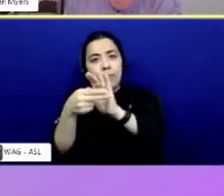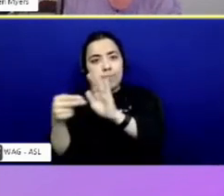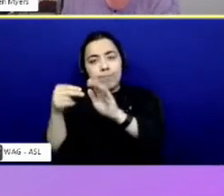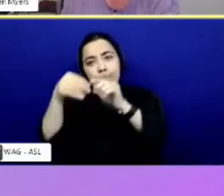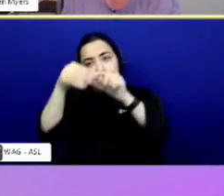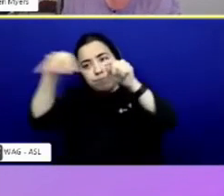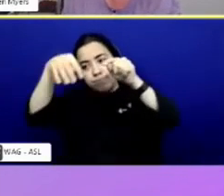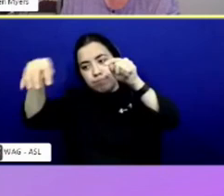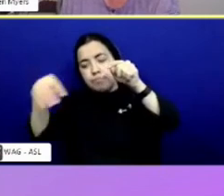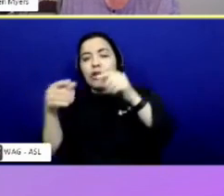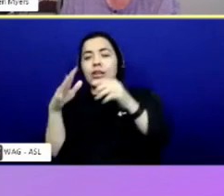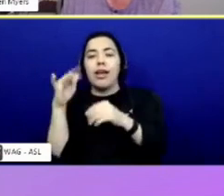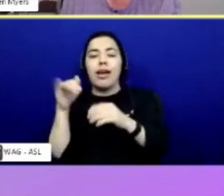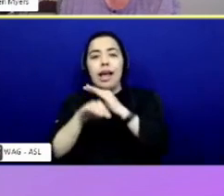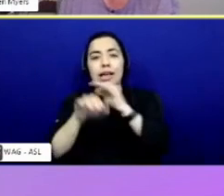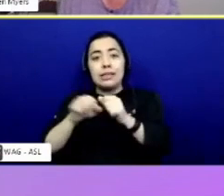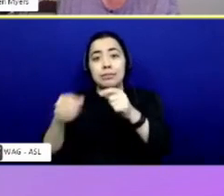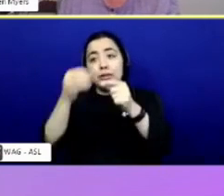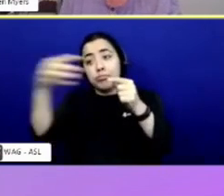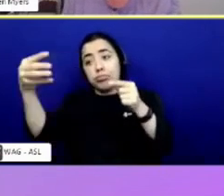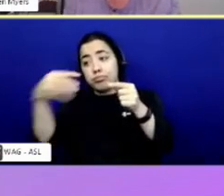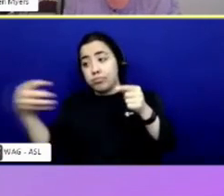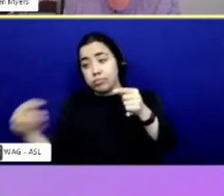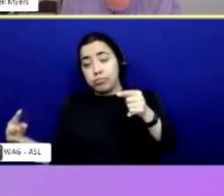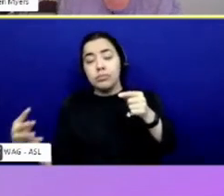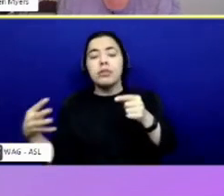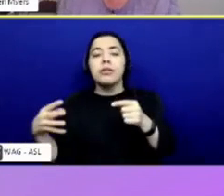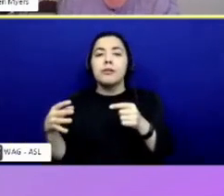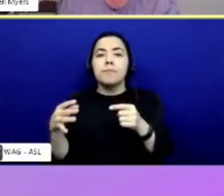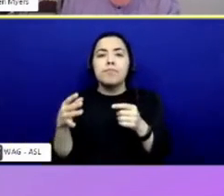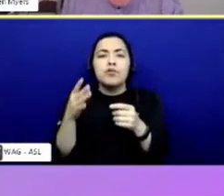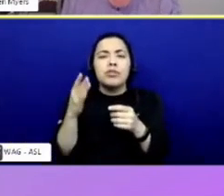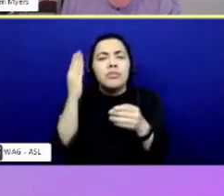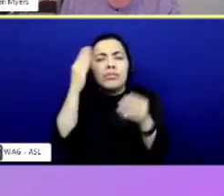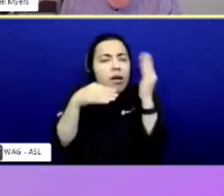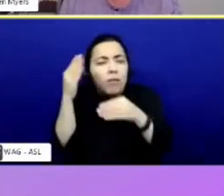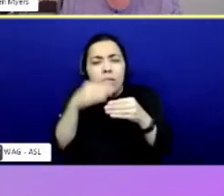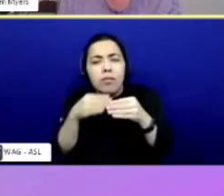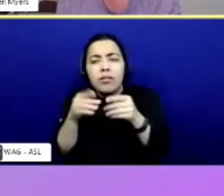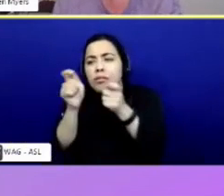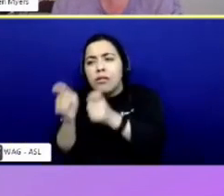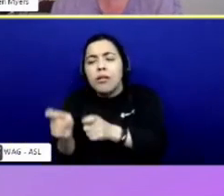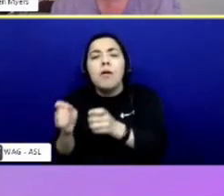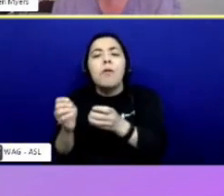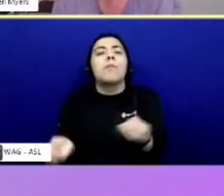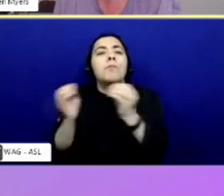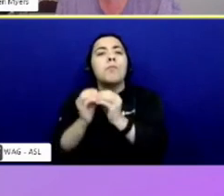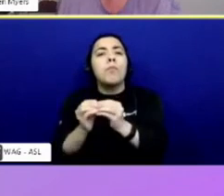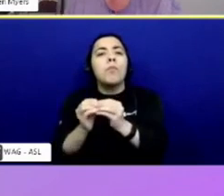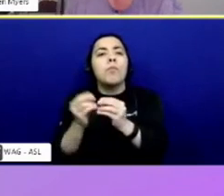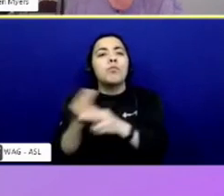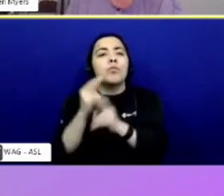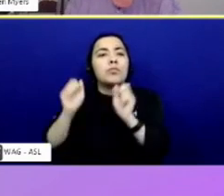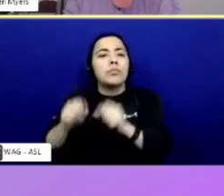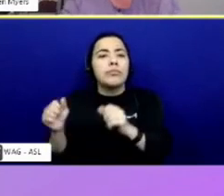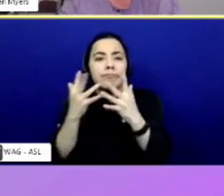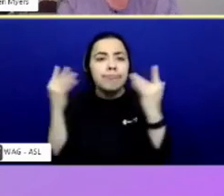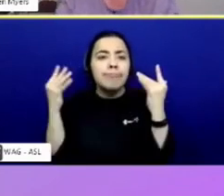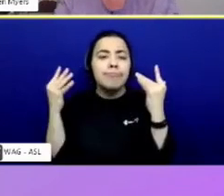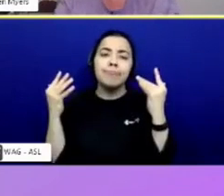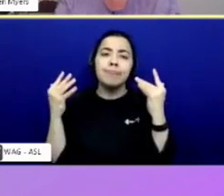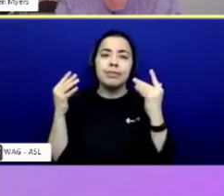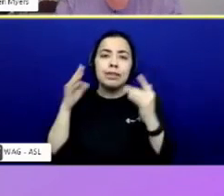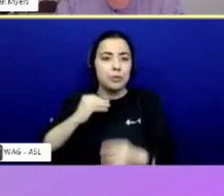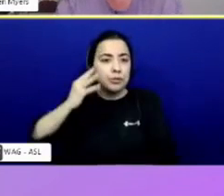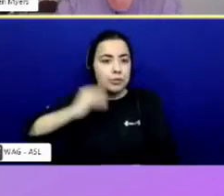tree in just subtle ways here and there to make the experience more usable in general. And it might have dawned on you now